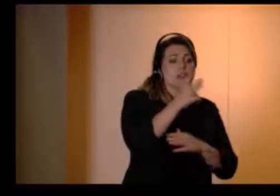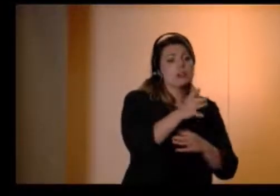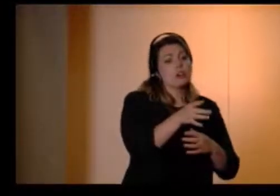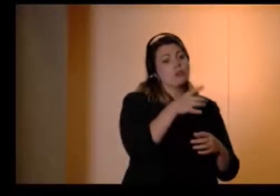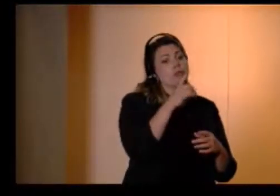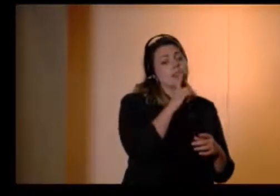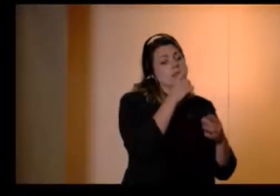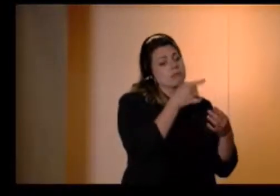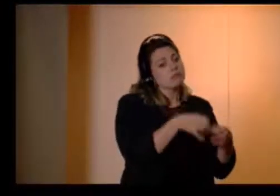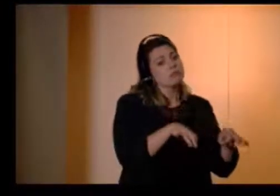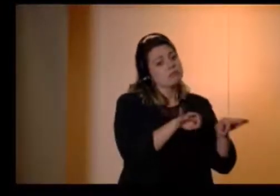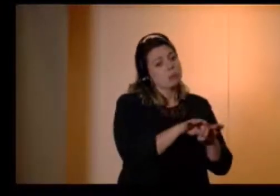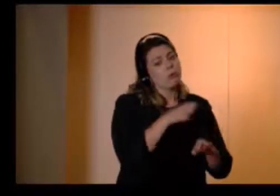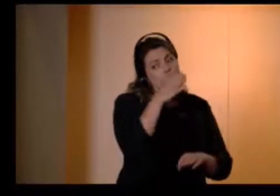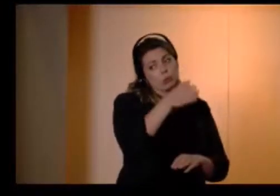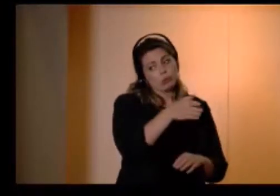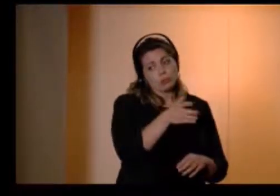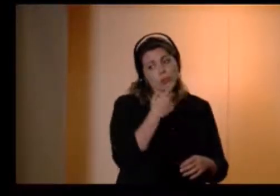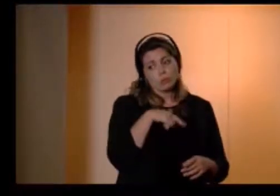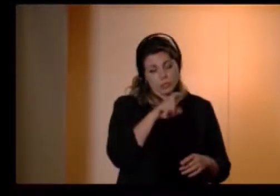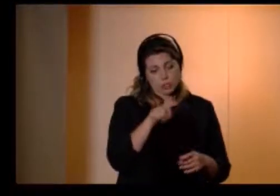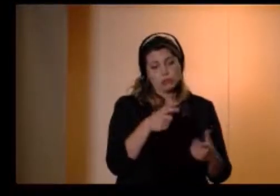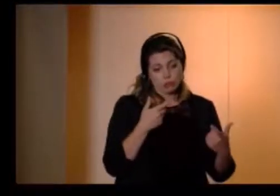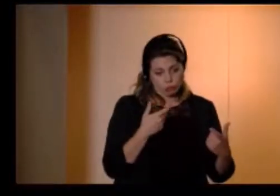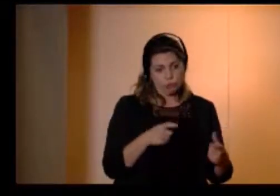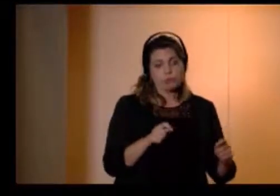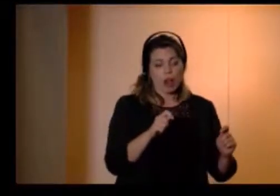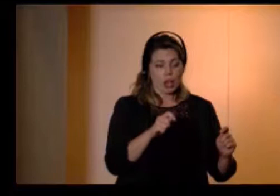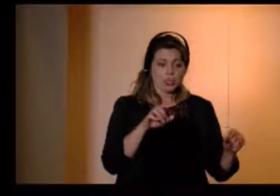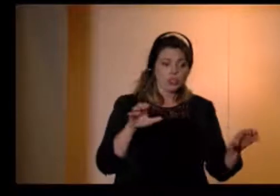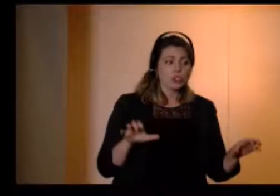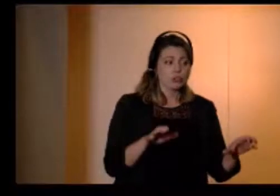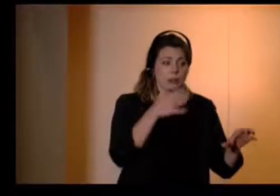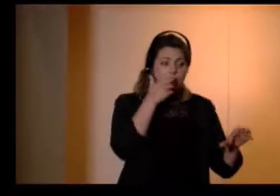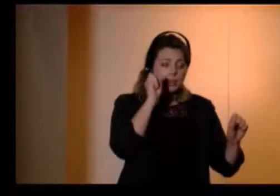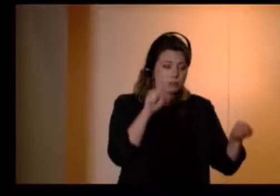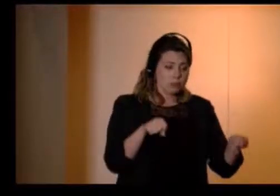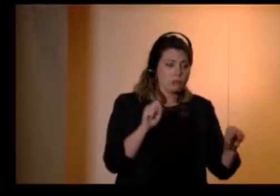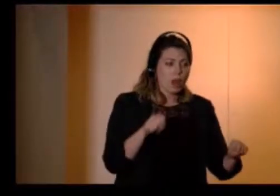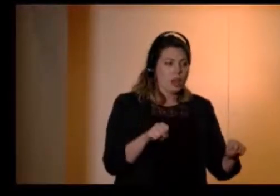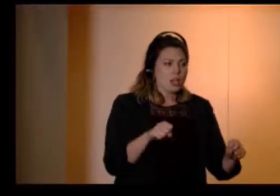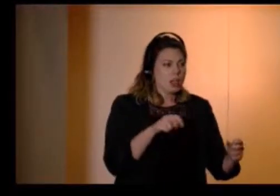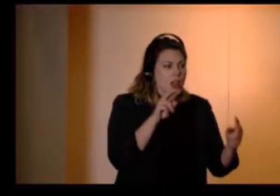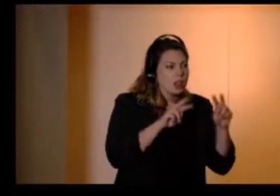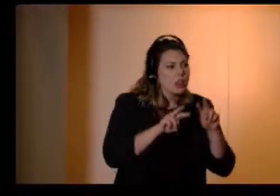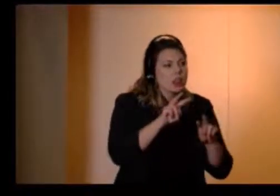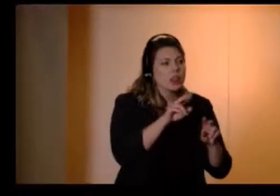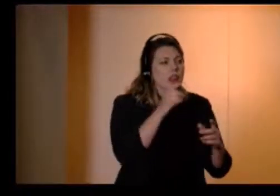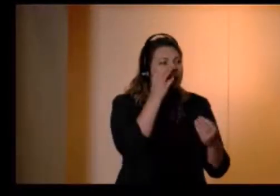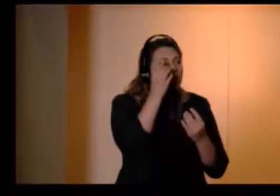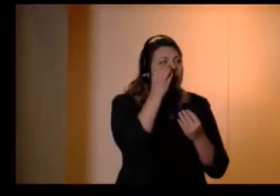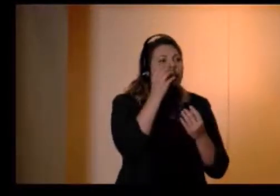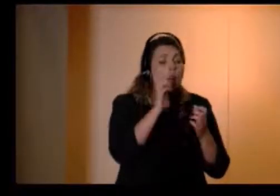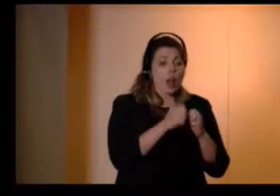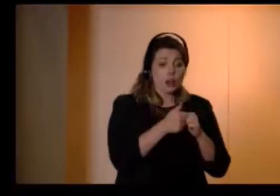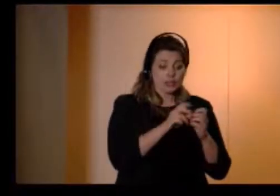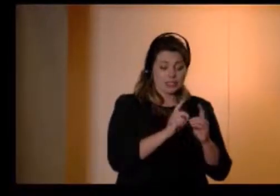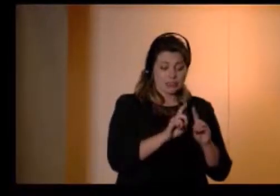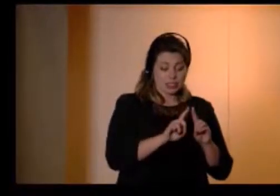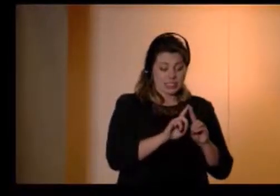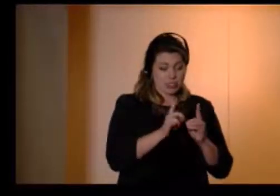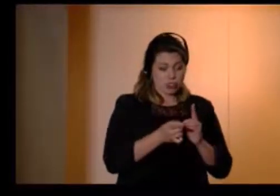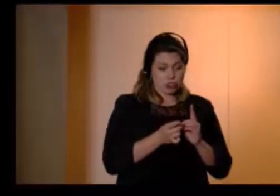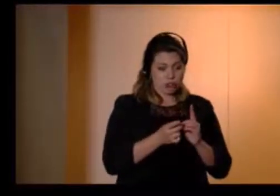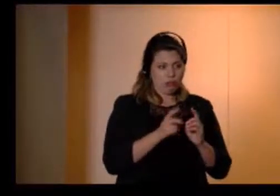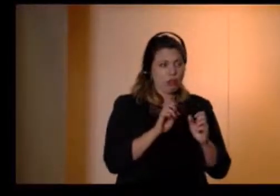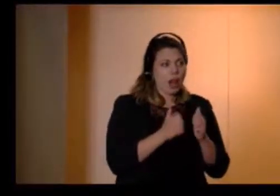need to try and anticipate as best we can how these kinds of digital models will be used